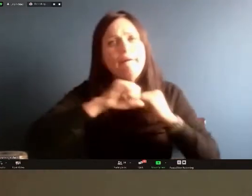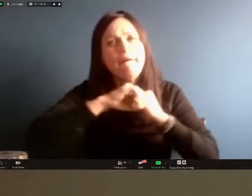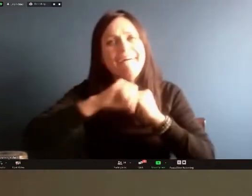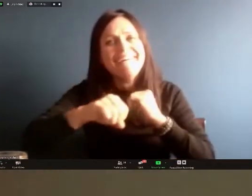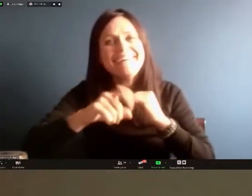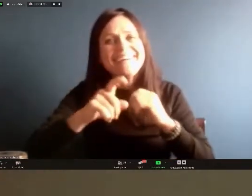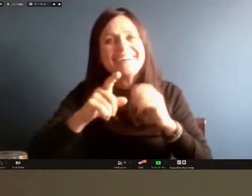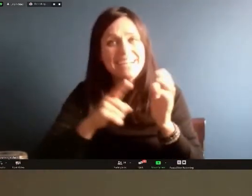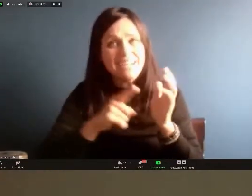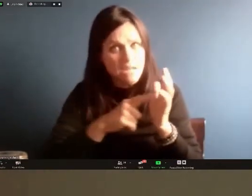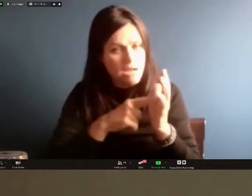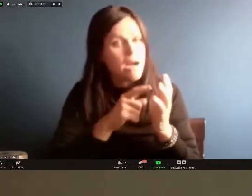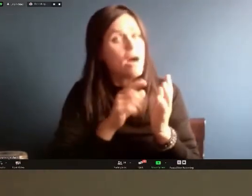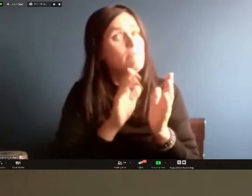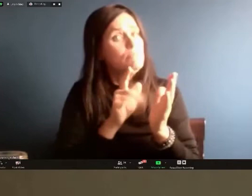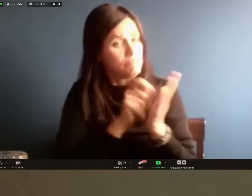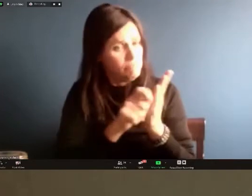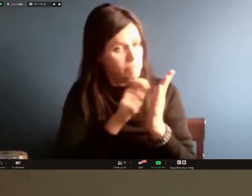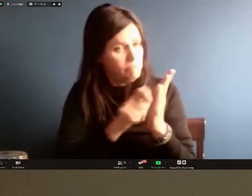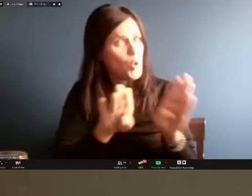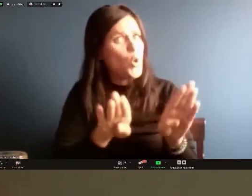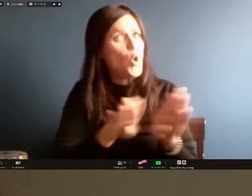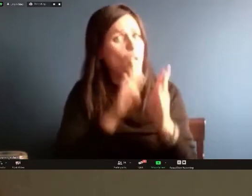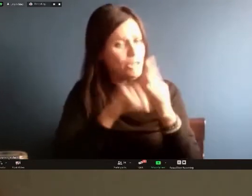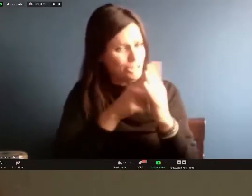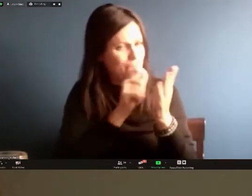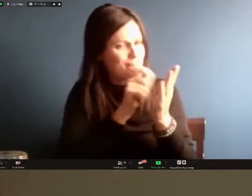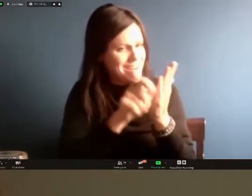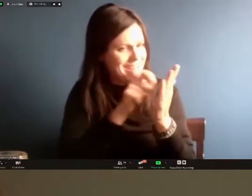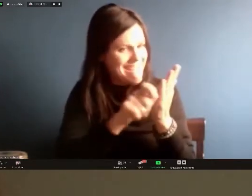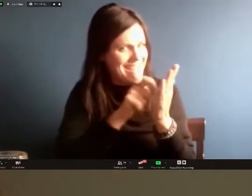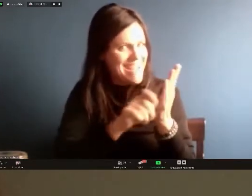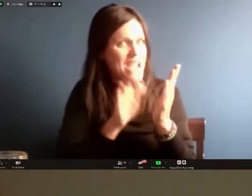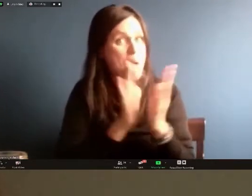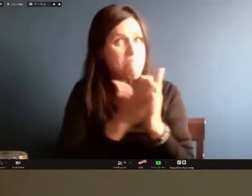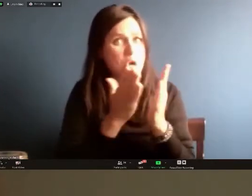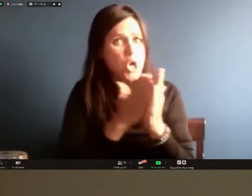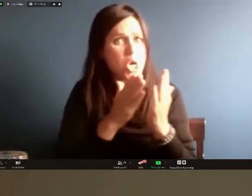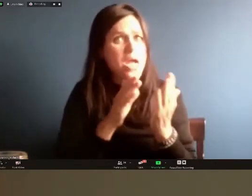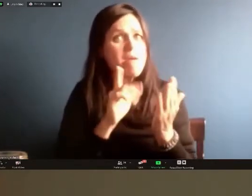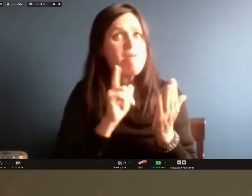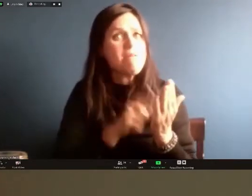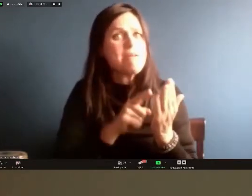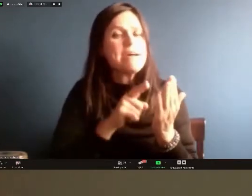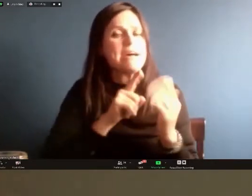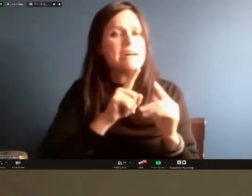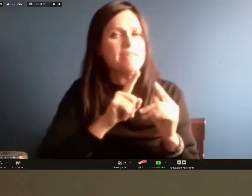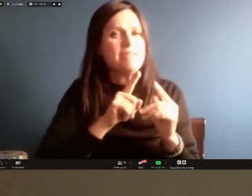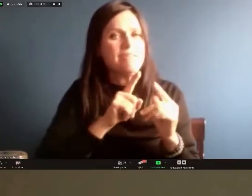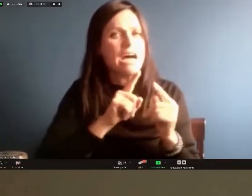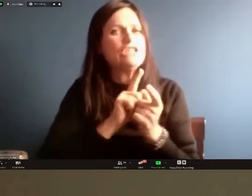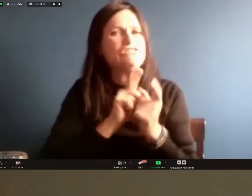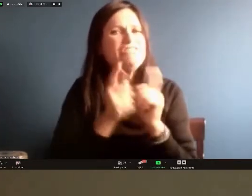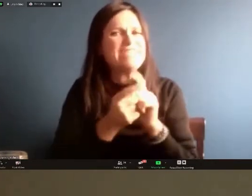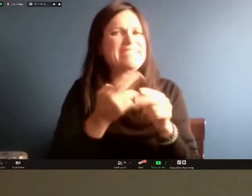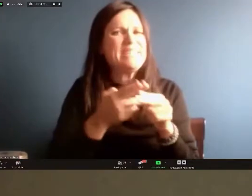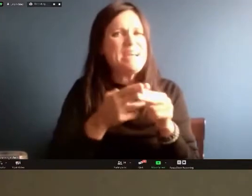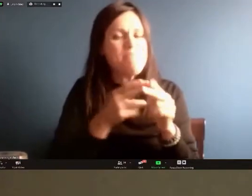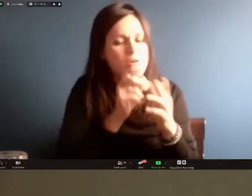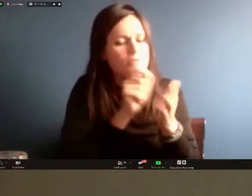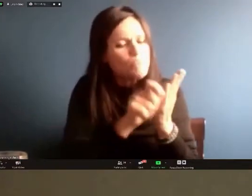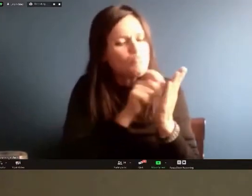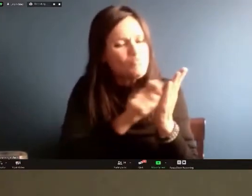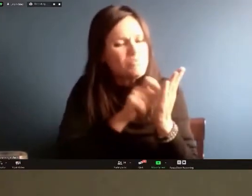different name for a character, and it just doesn't feel right. And I have to